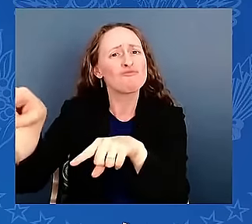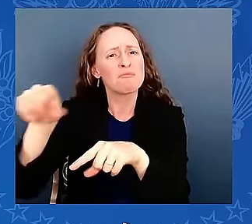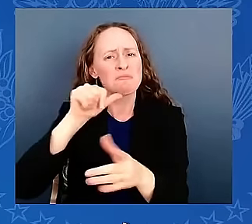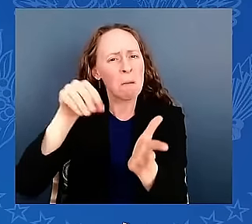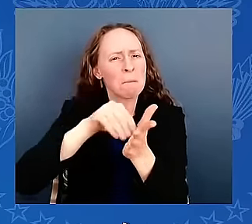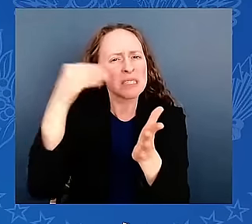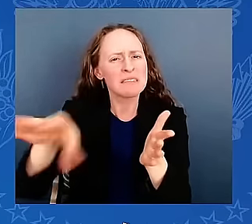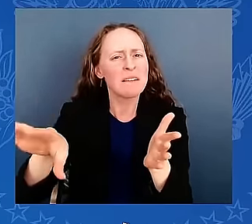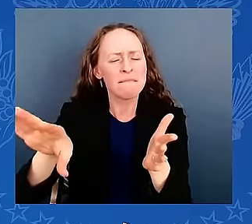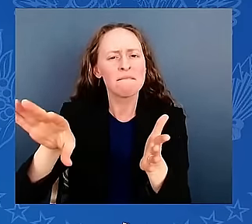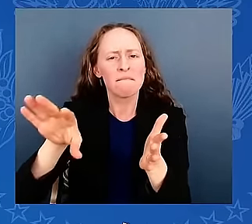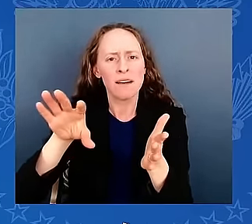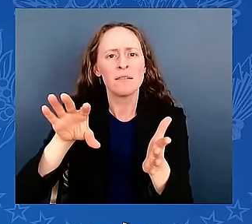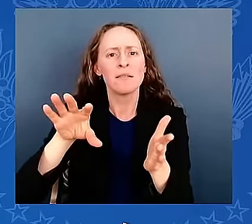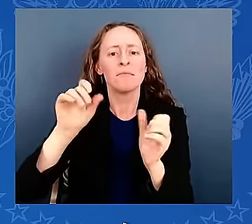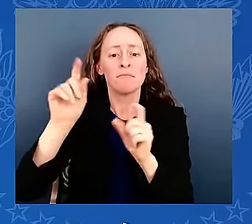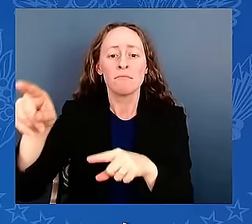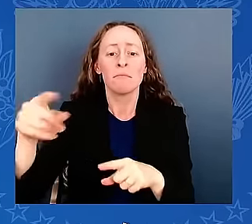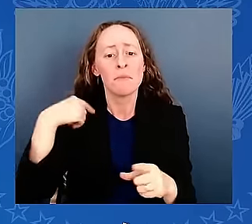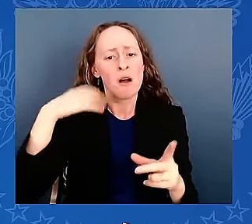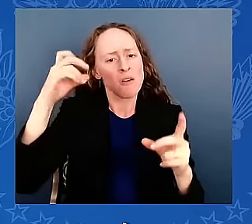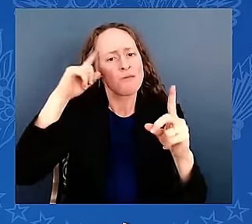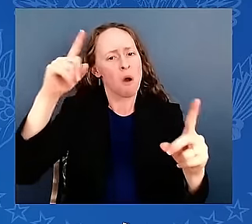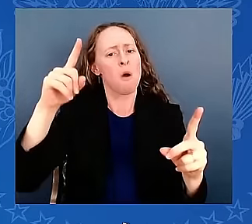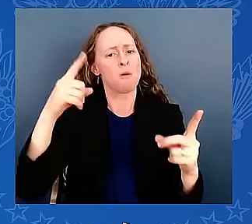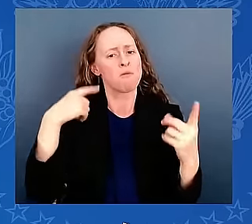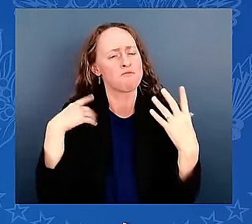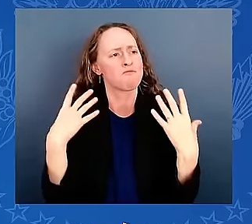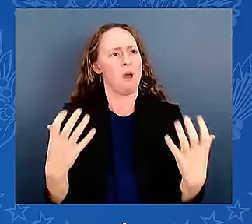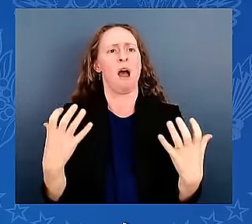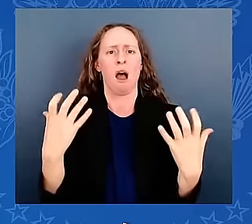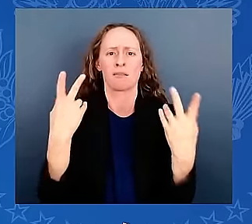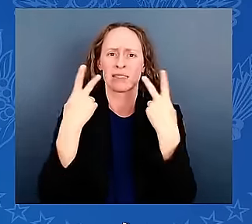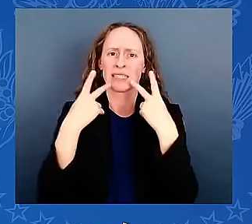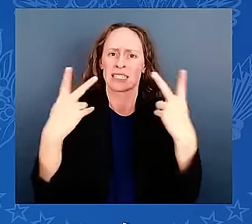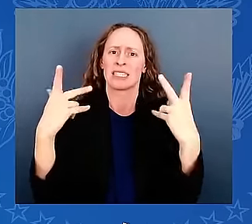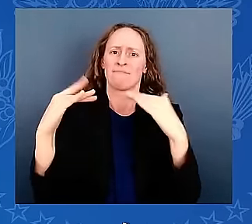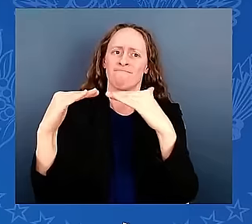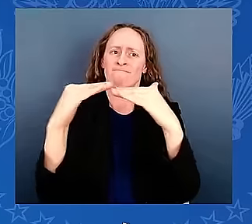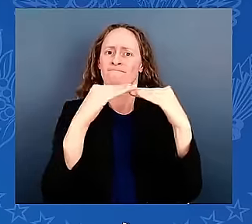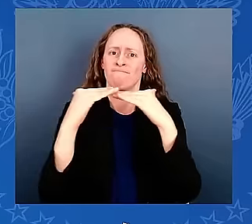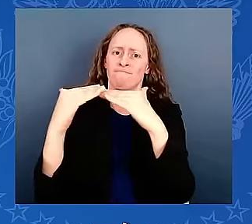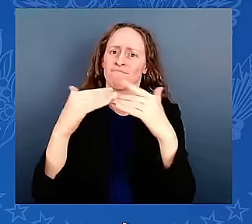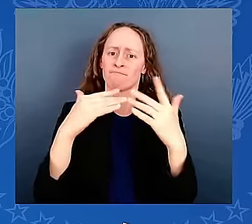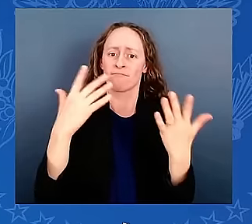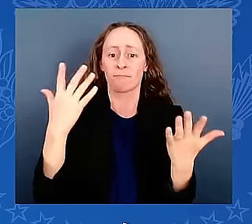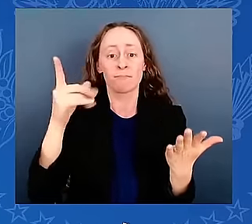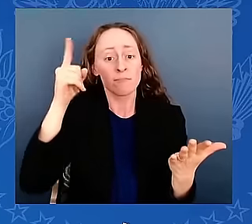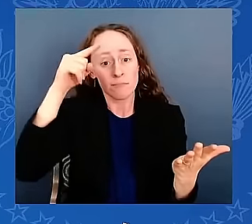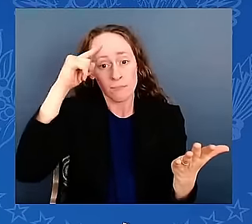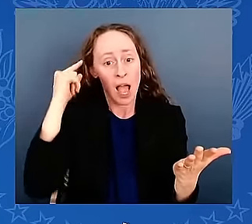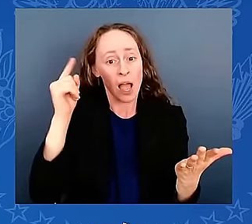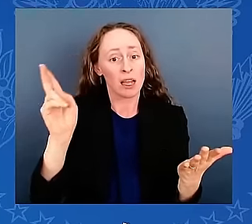fighting for a reality where black history is recognized because it is American history.